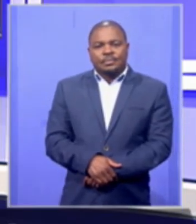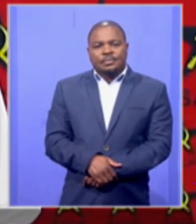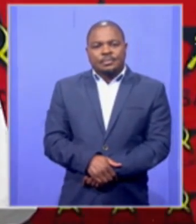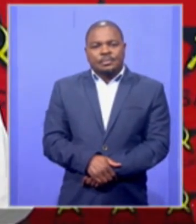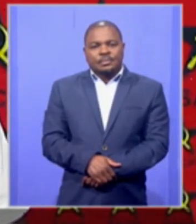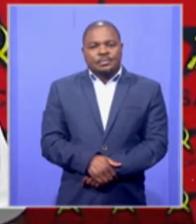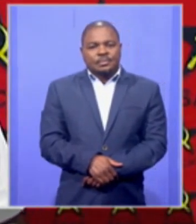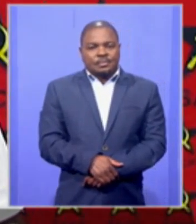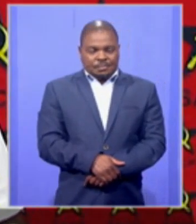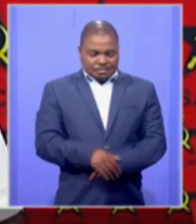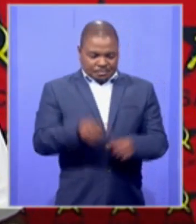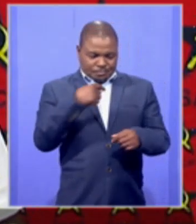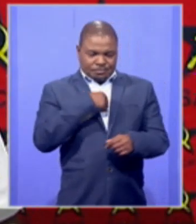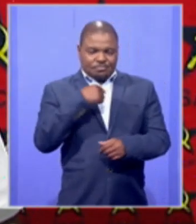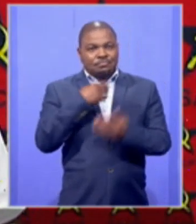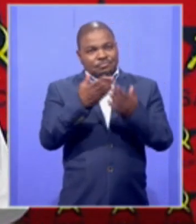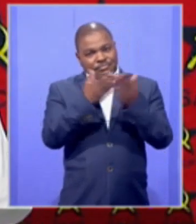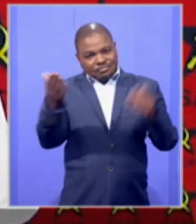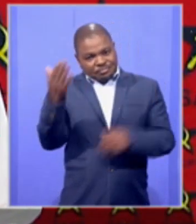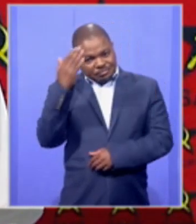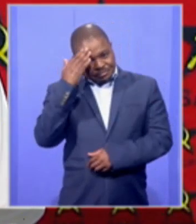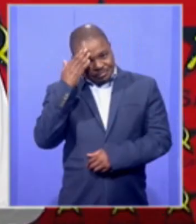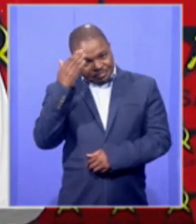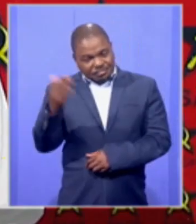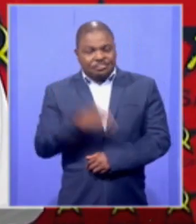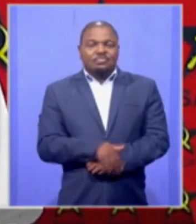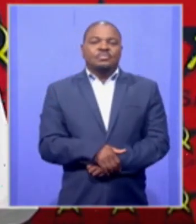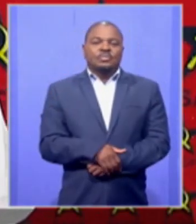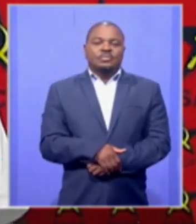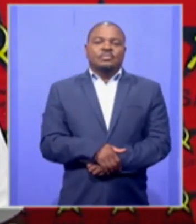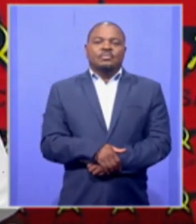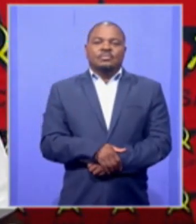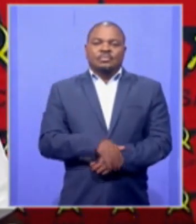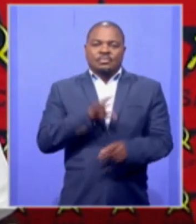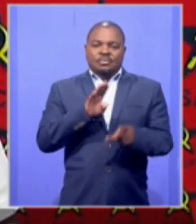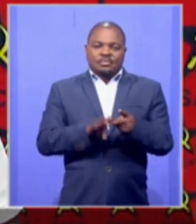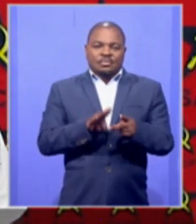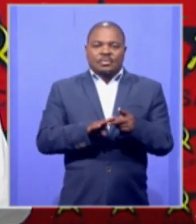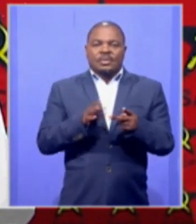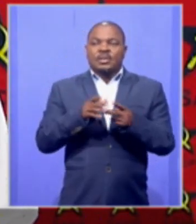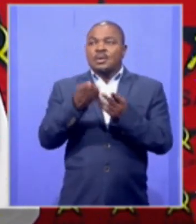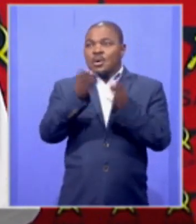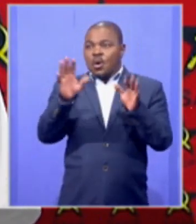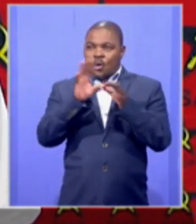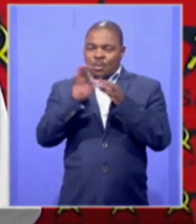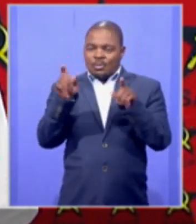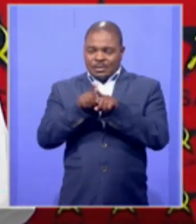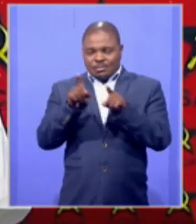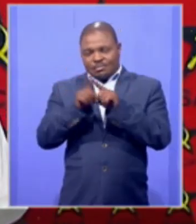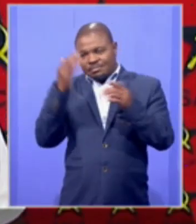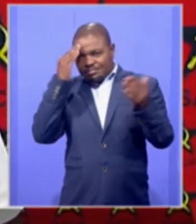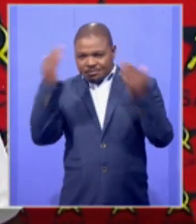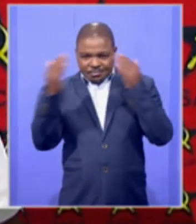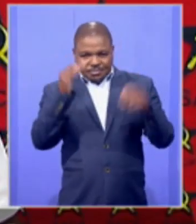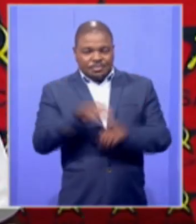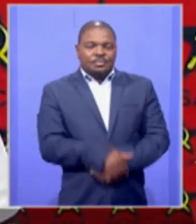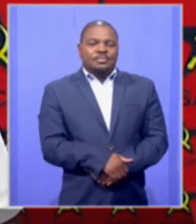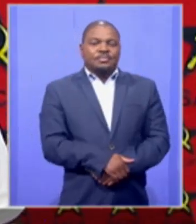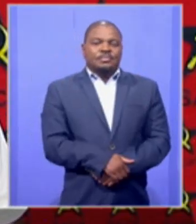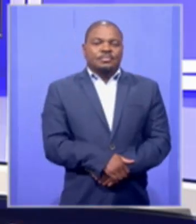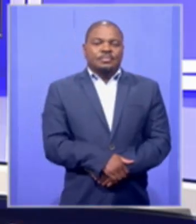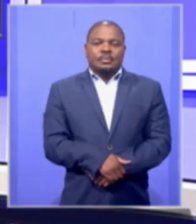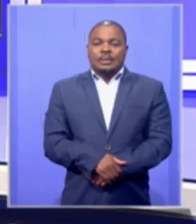Ke tsena go ke le dumedise ke dumedise tota le babogedi kwa gae. Kopano eno